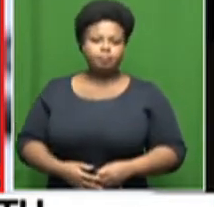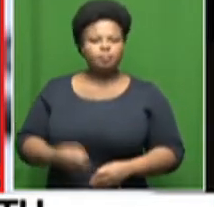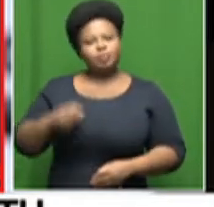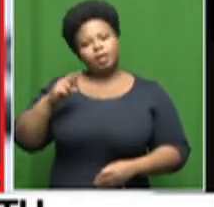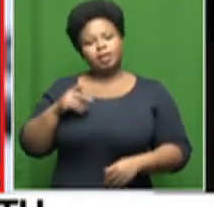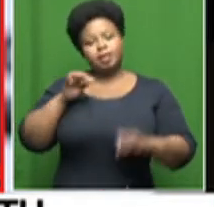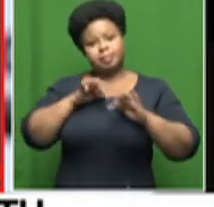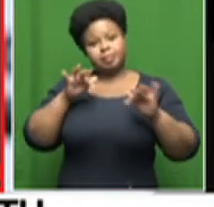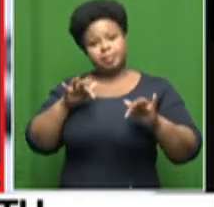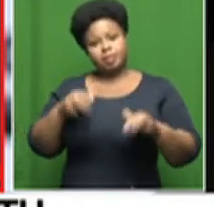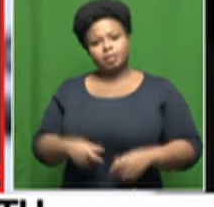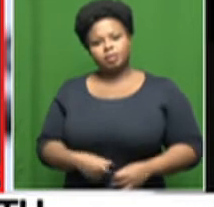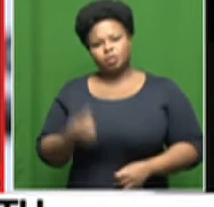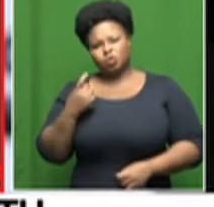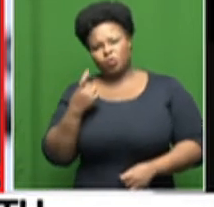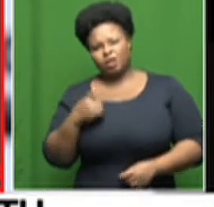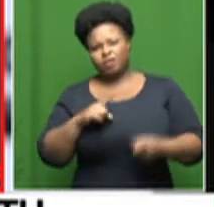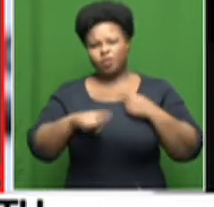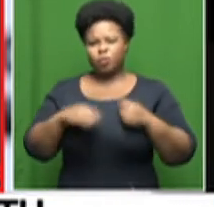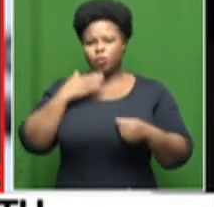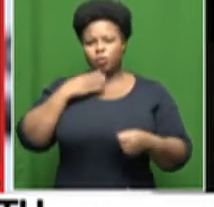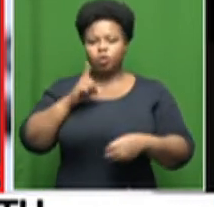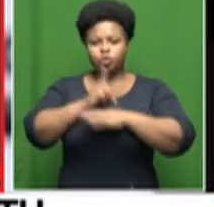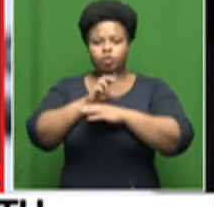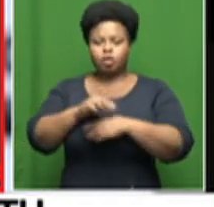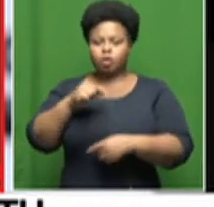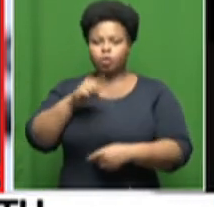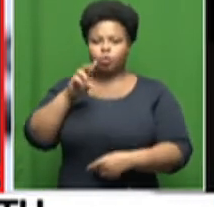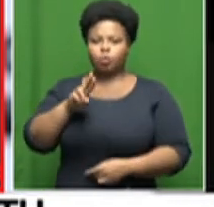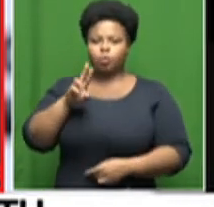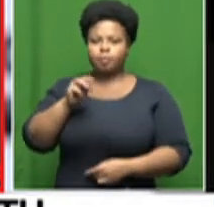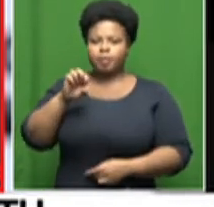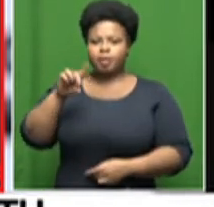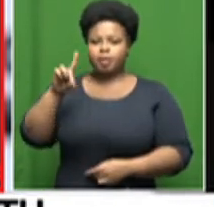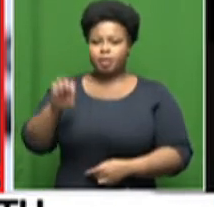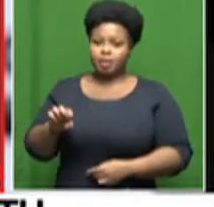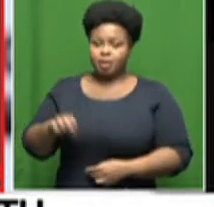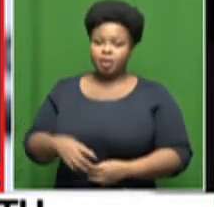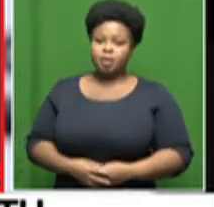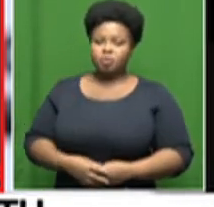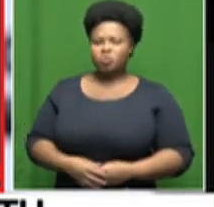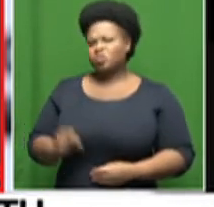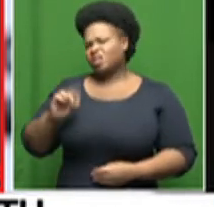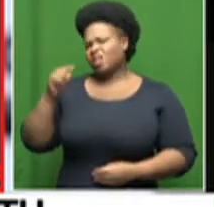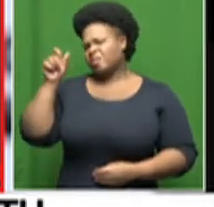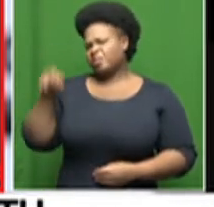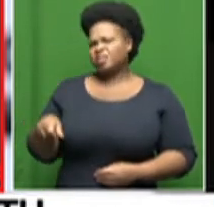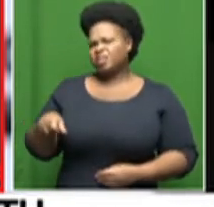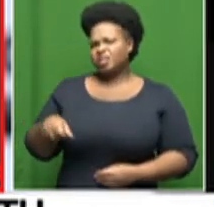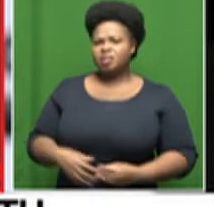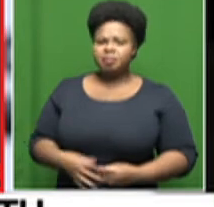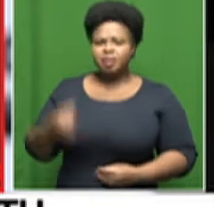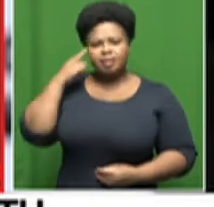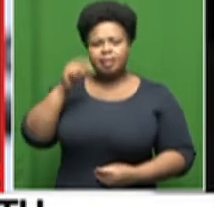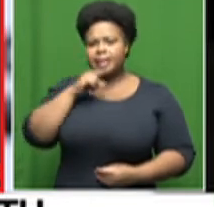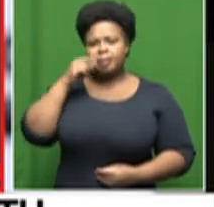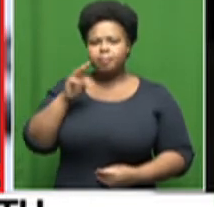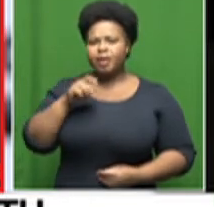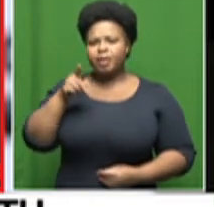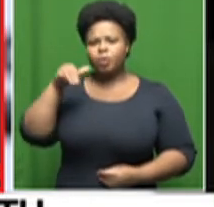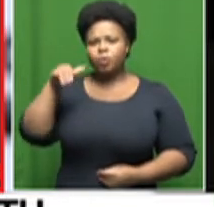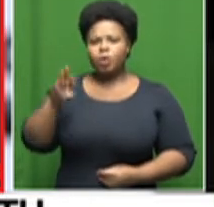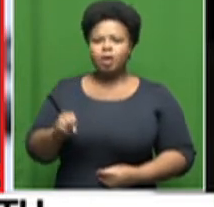people, this one came from Dr. Kumete, but there's someone else there who I think his name is Mubaiwa, who